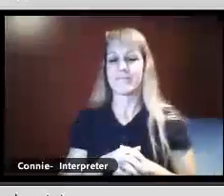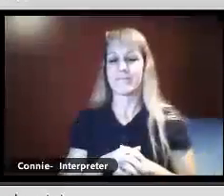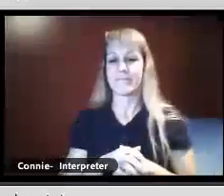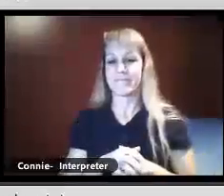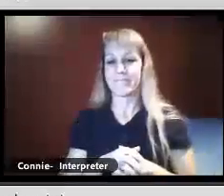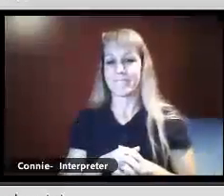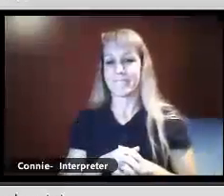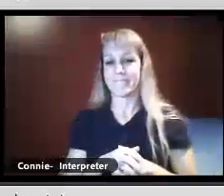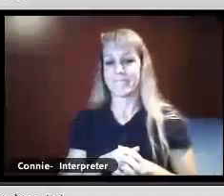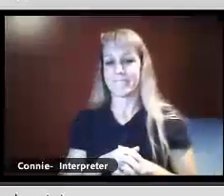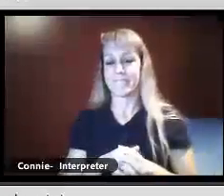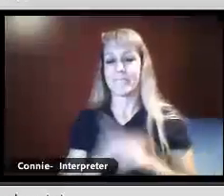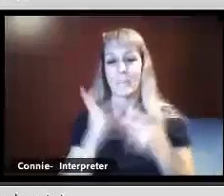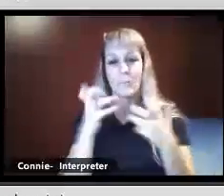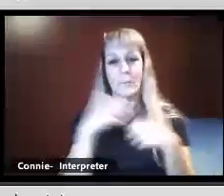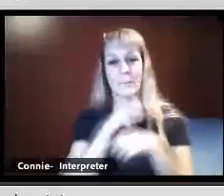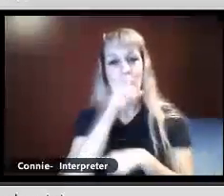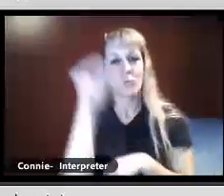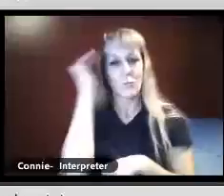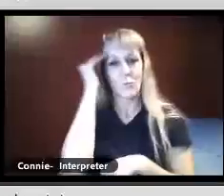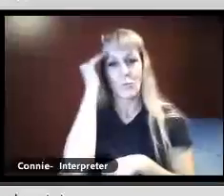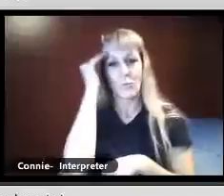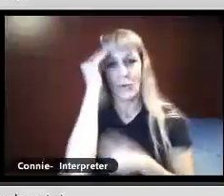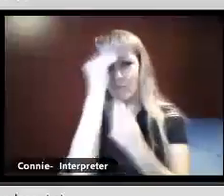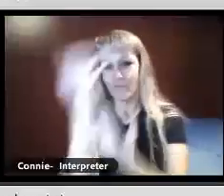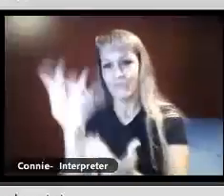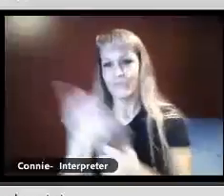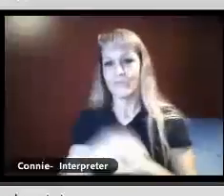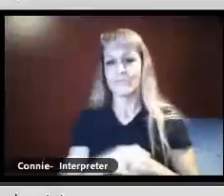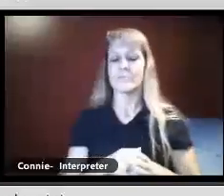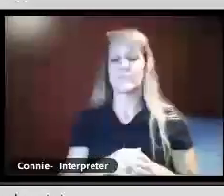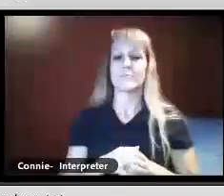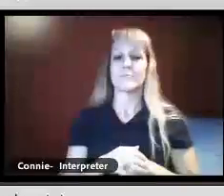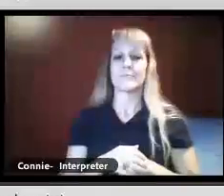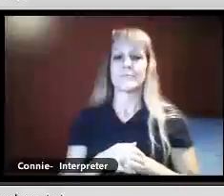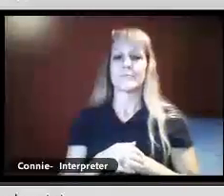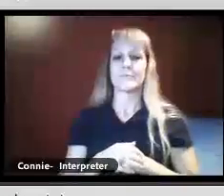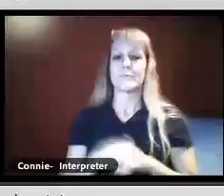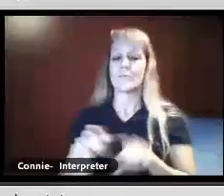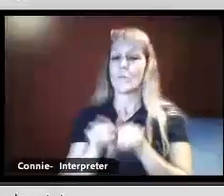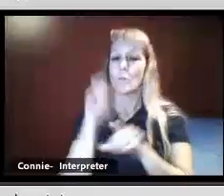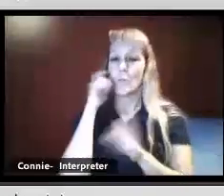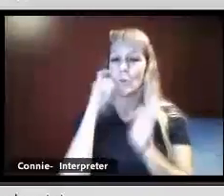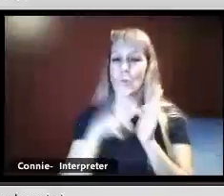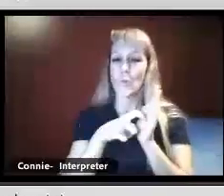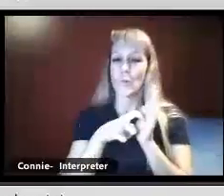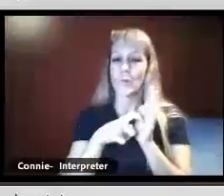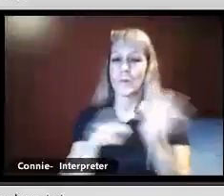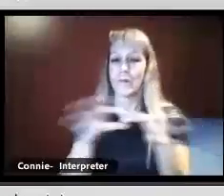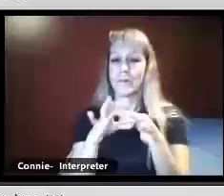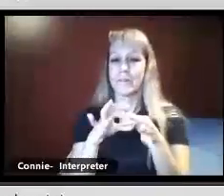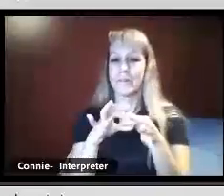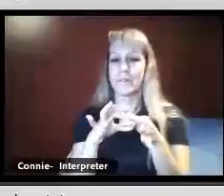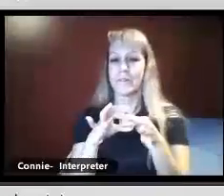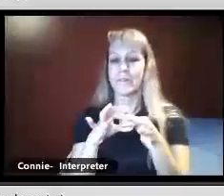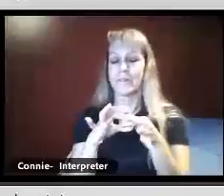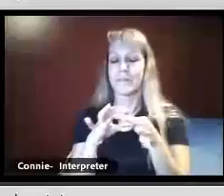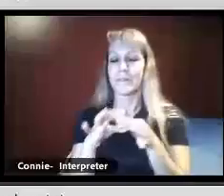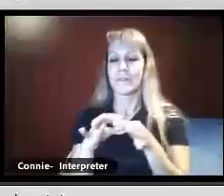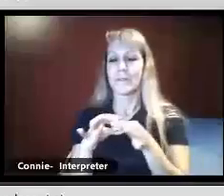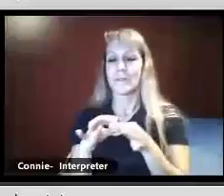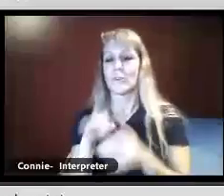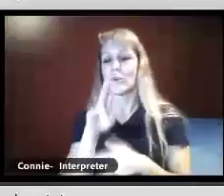and I want to be sure that you know about them. And this you'll notice there's a link here to this. There's a